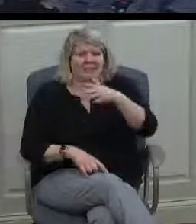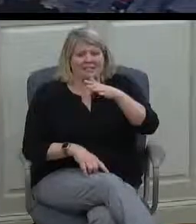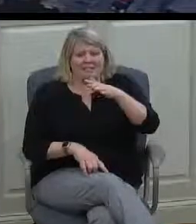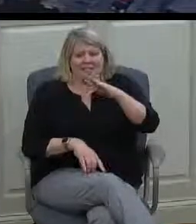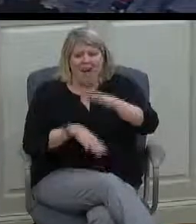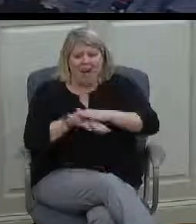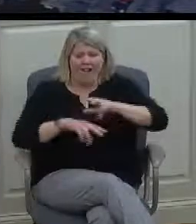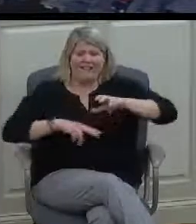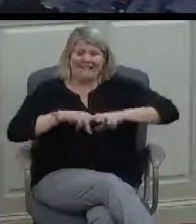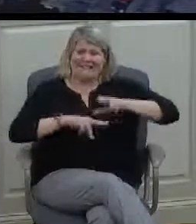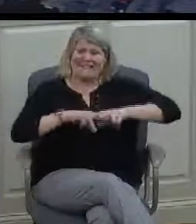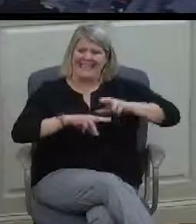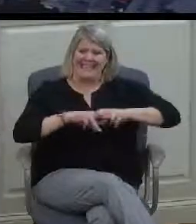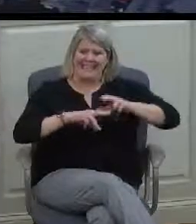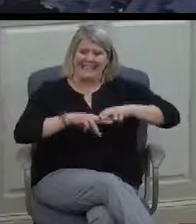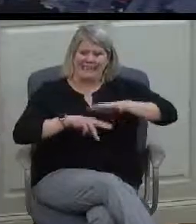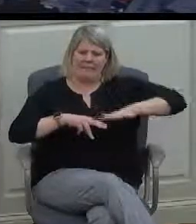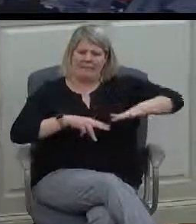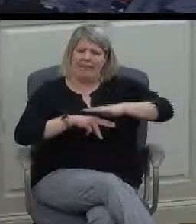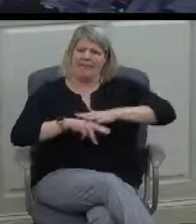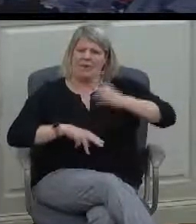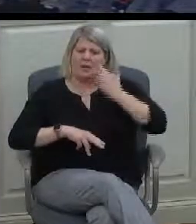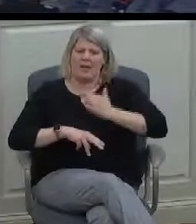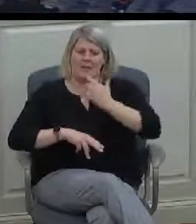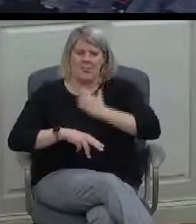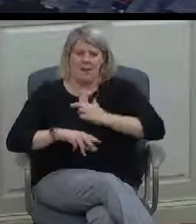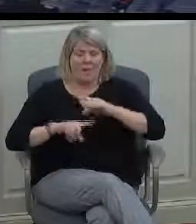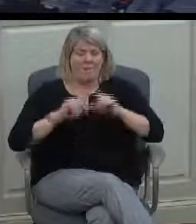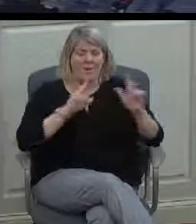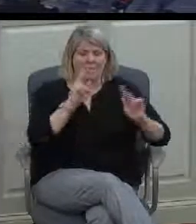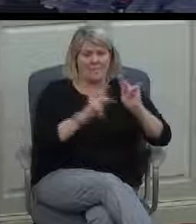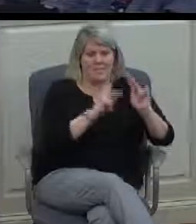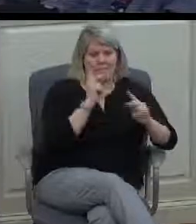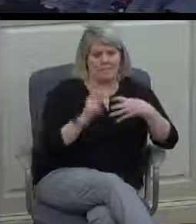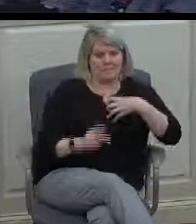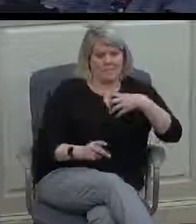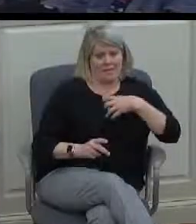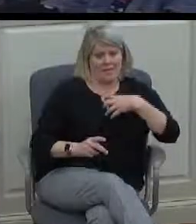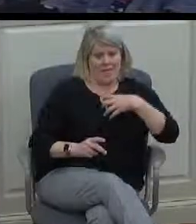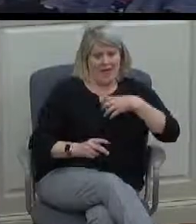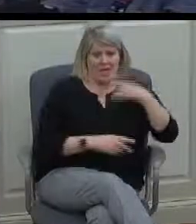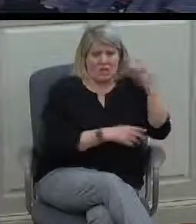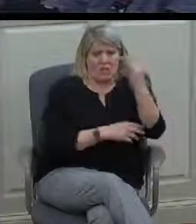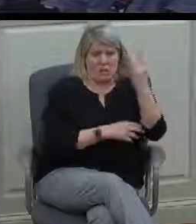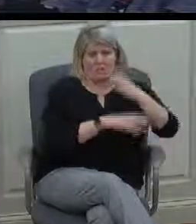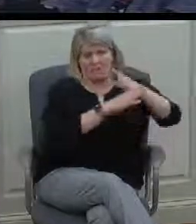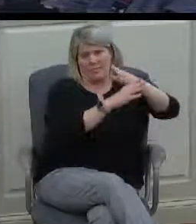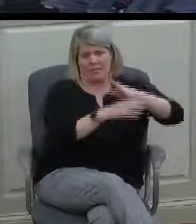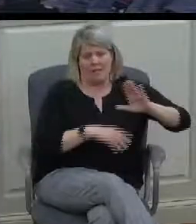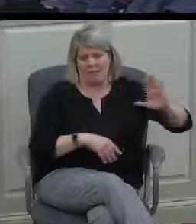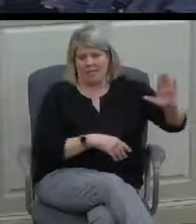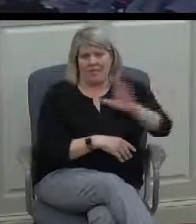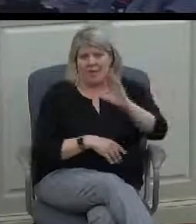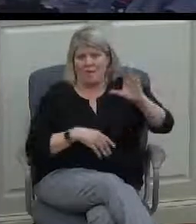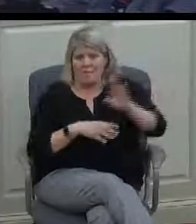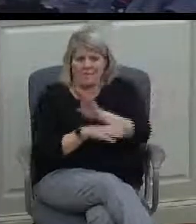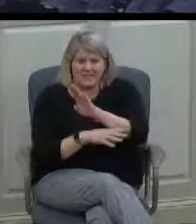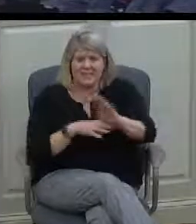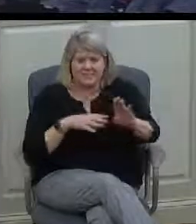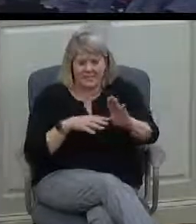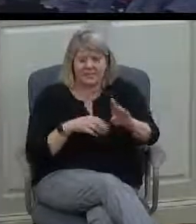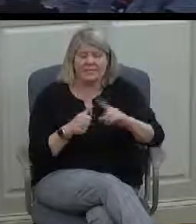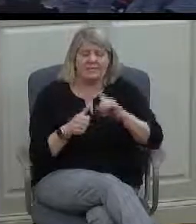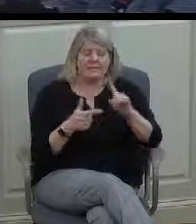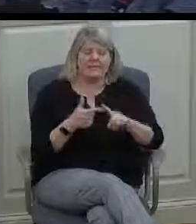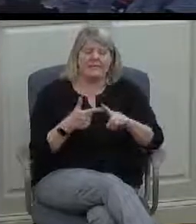few people I know, the trees block their business. The trees block it and the birds